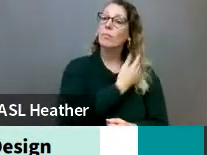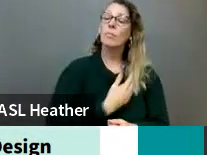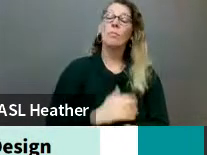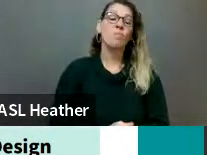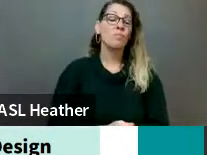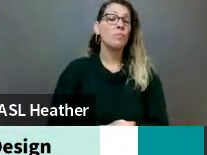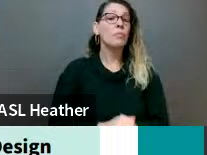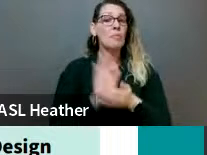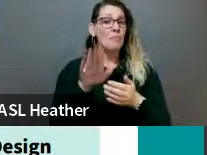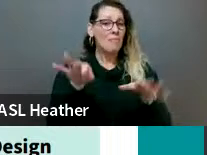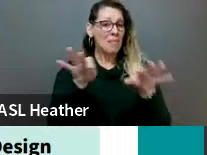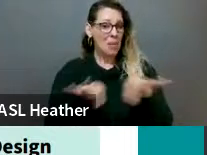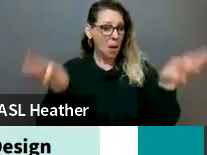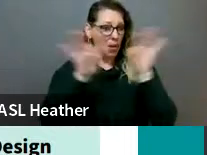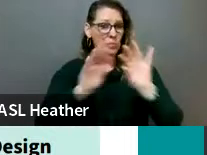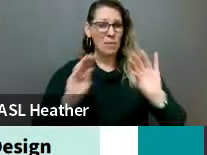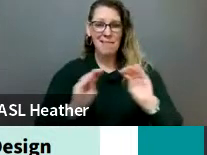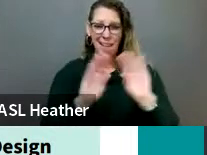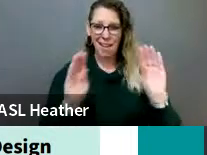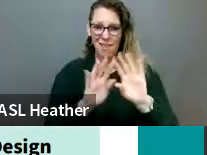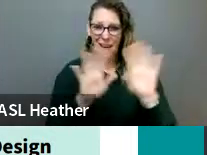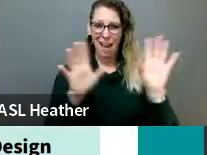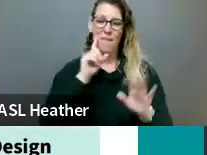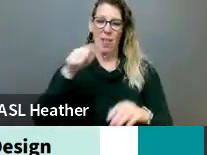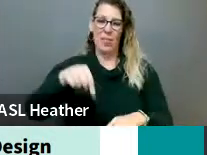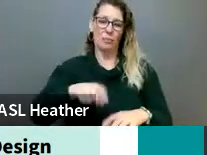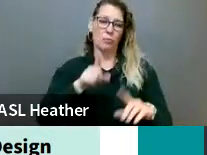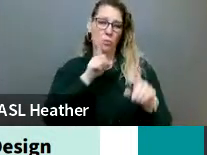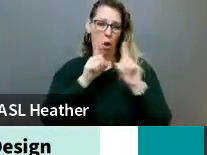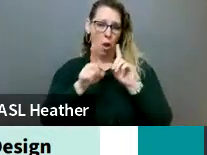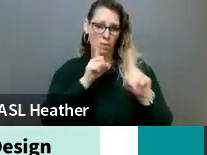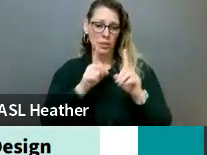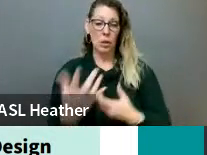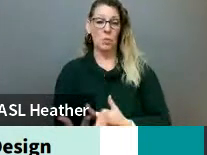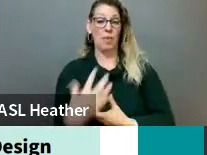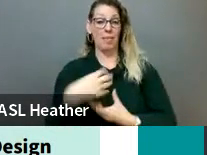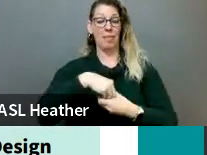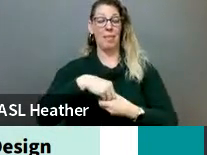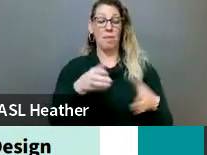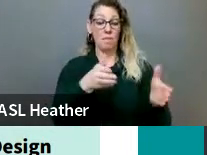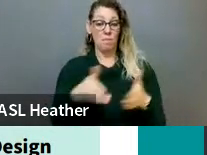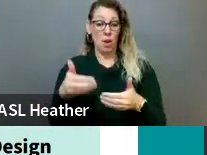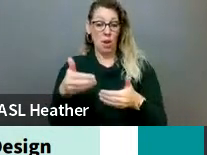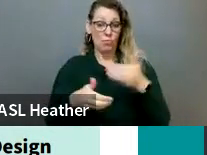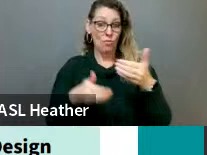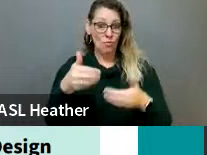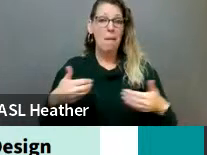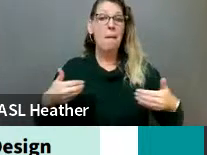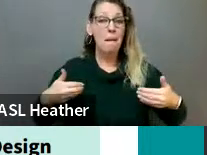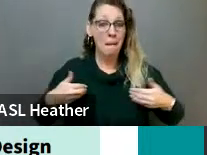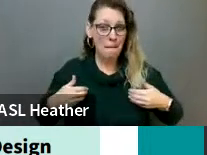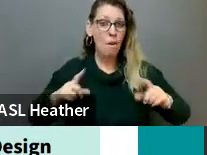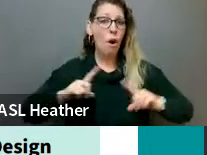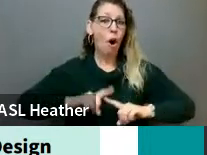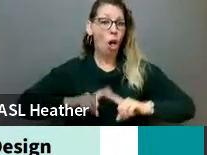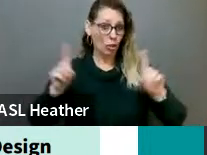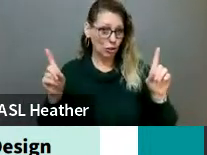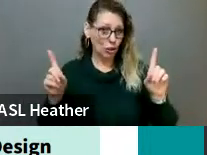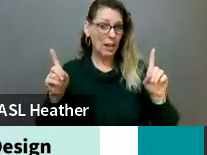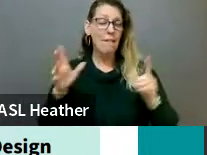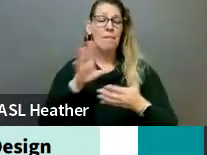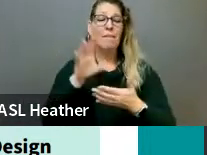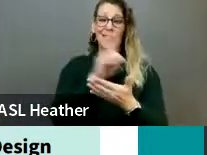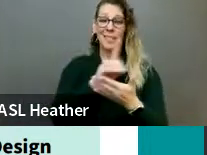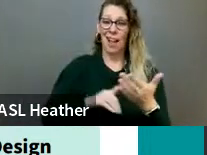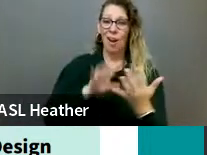And it's important just to clarify for our conversation here, within this planning process, we have alternatives and design